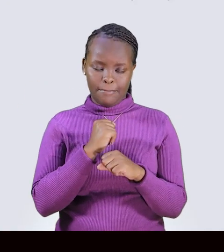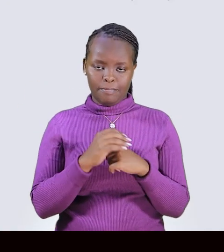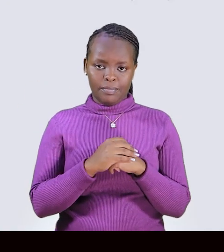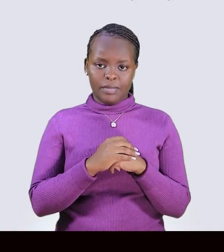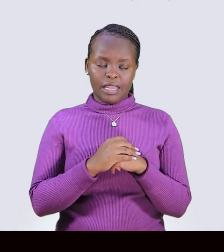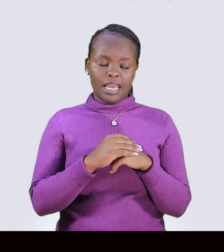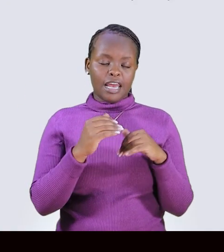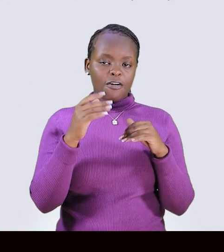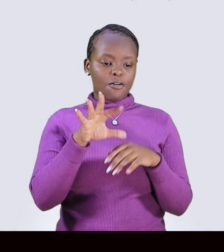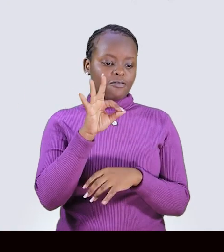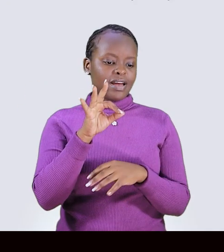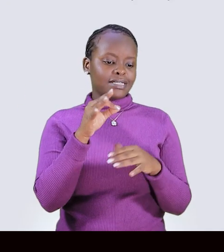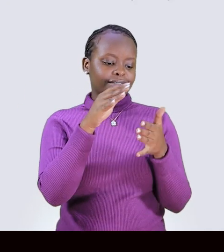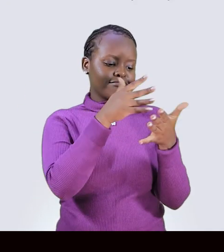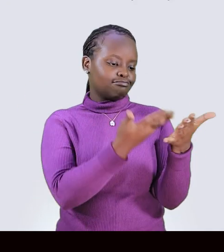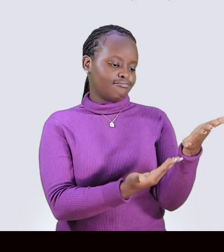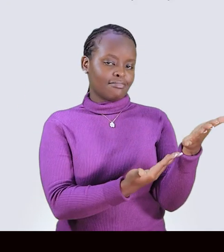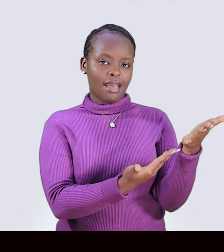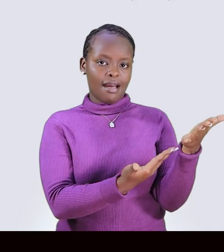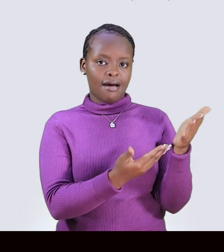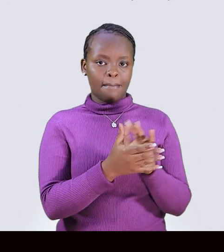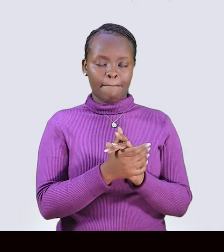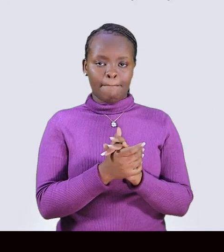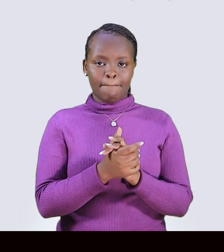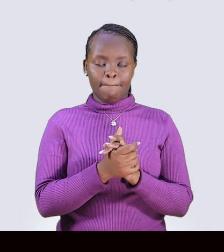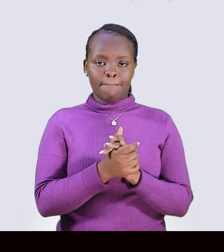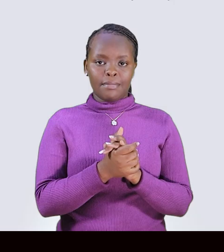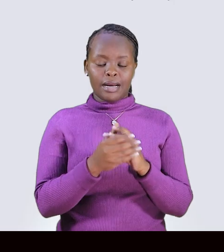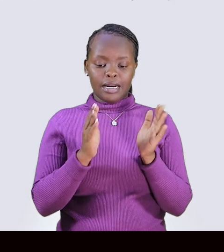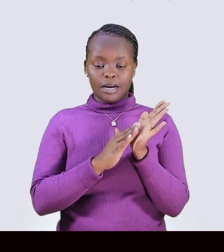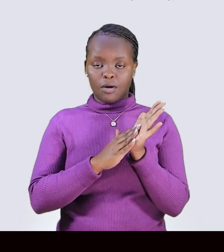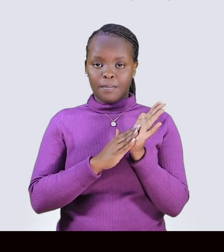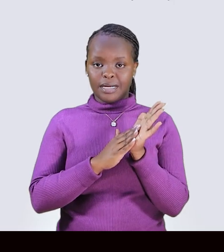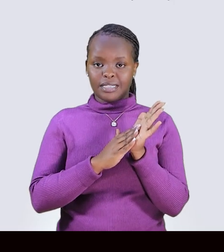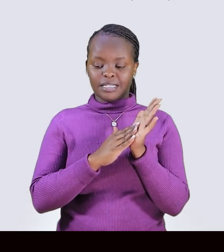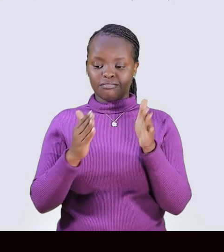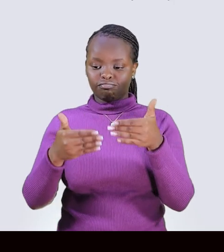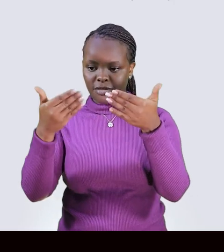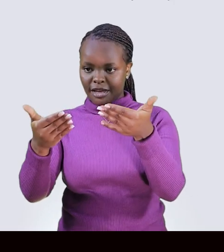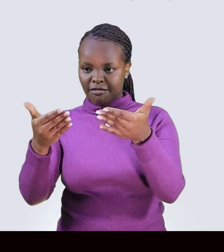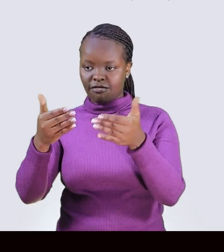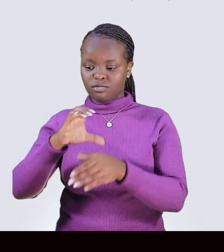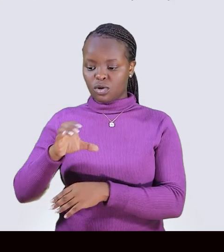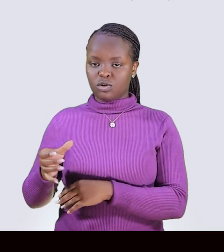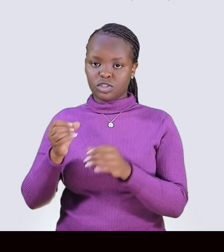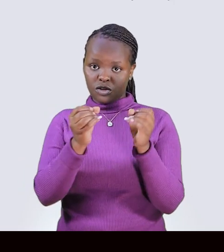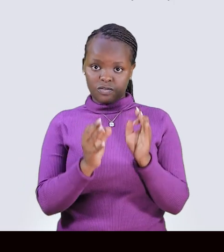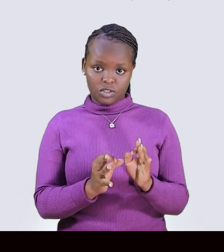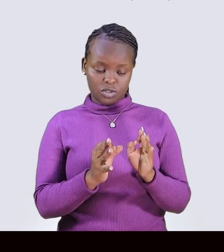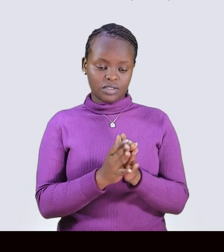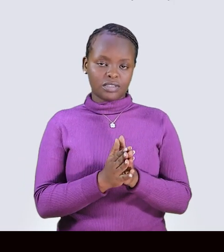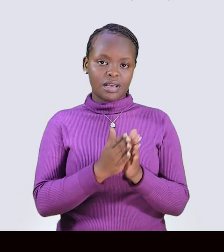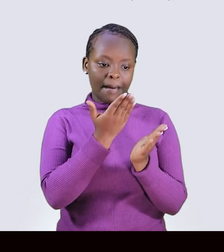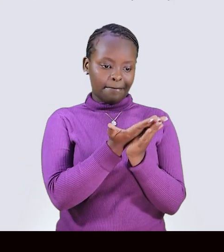ready-to-use templates, policy briefs to present issues and recommendations to county officials, petition